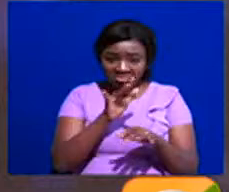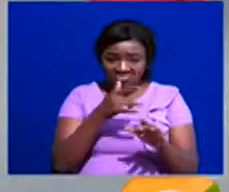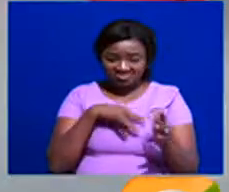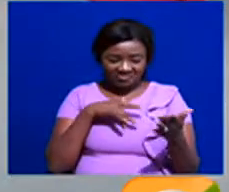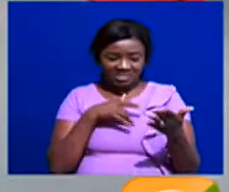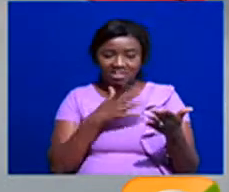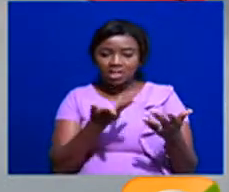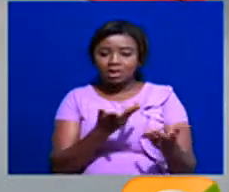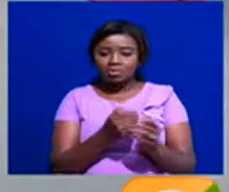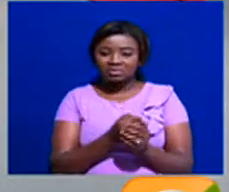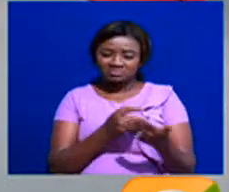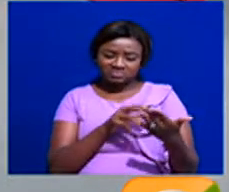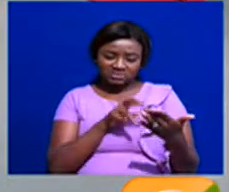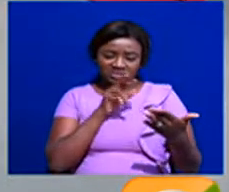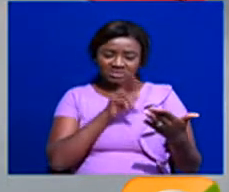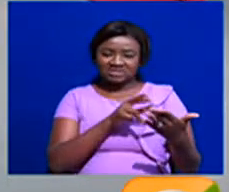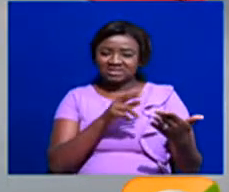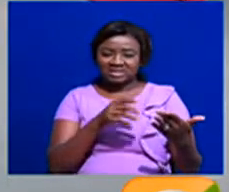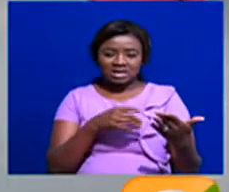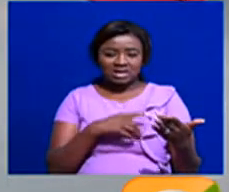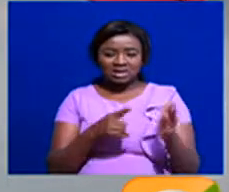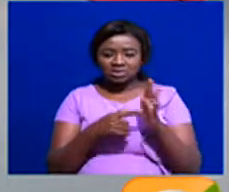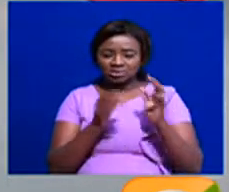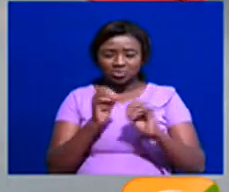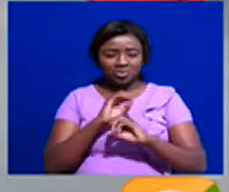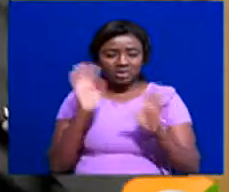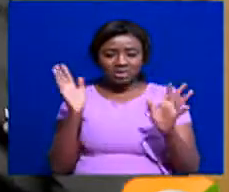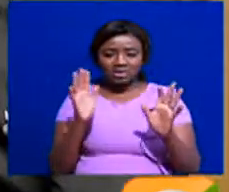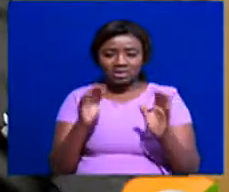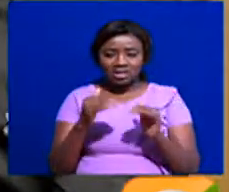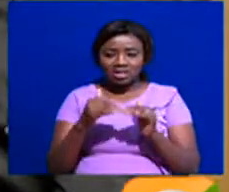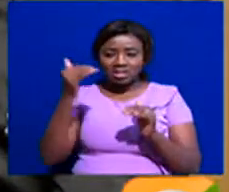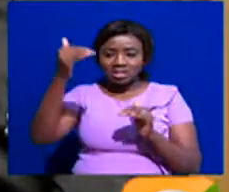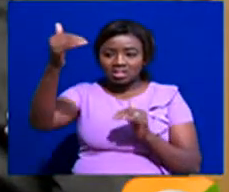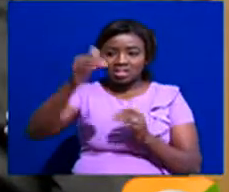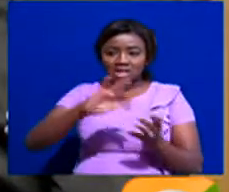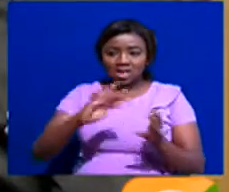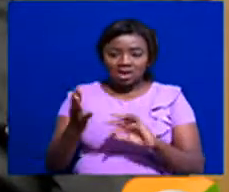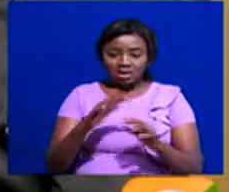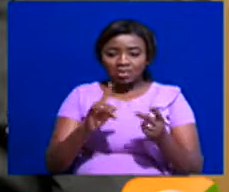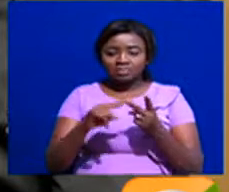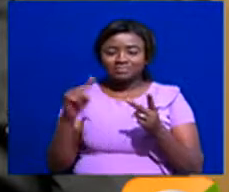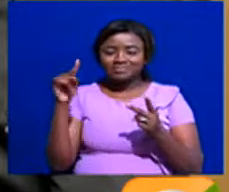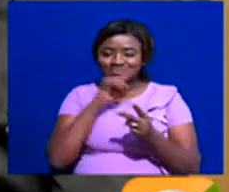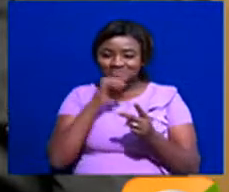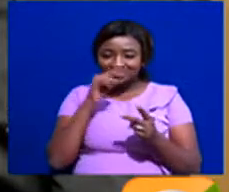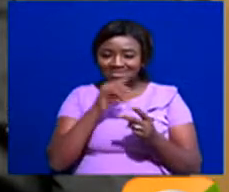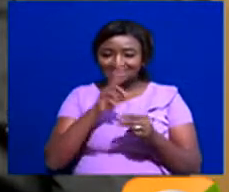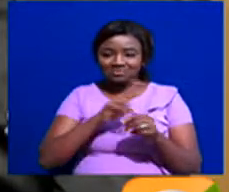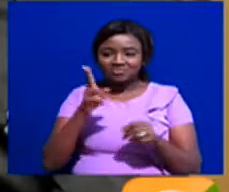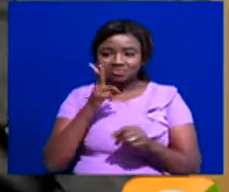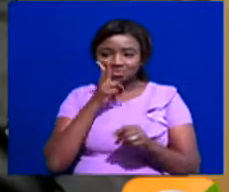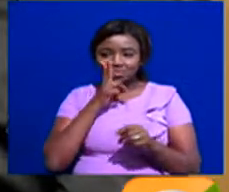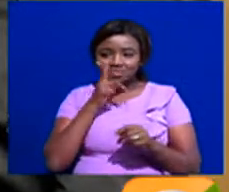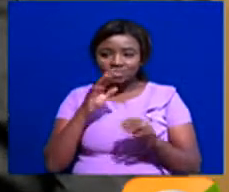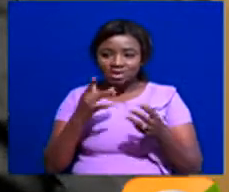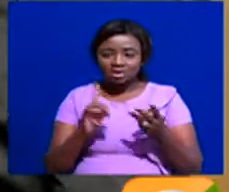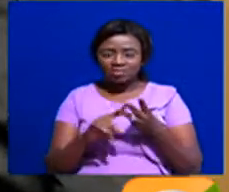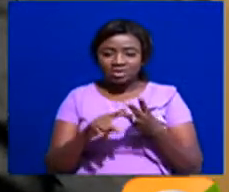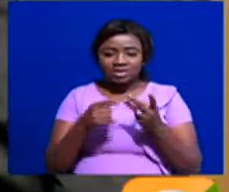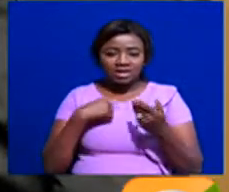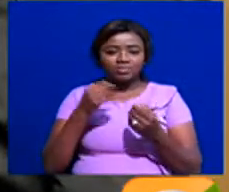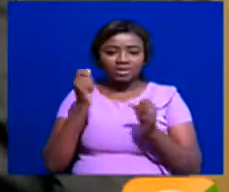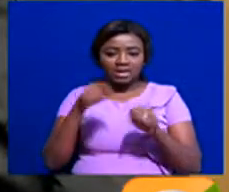it tells more about the future, what the dangers of tobacco is. It puts more of reality